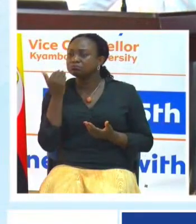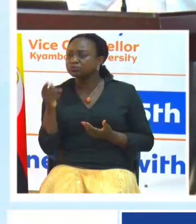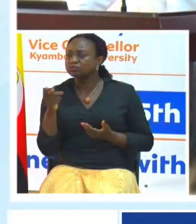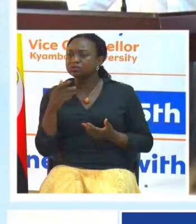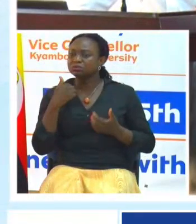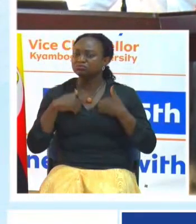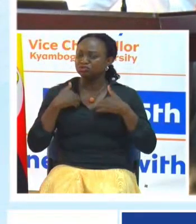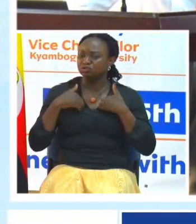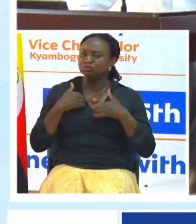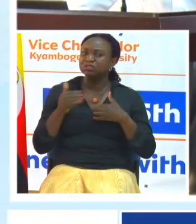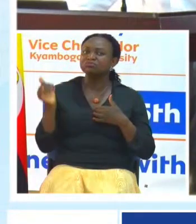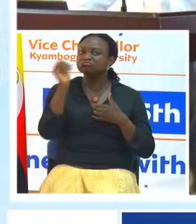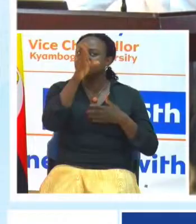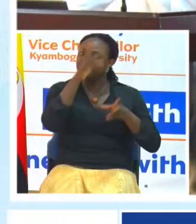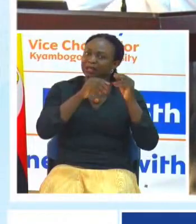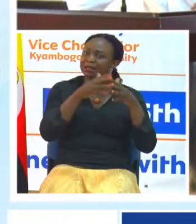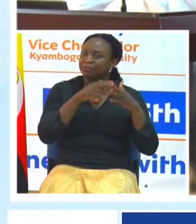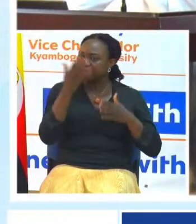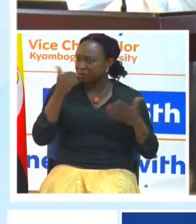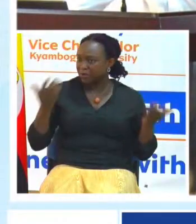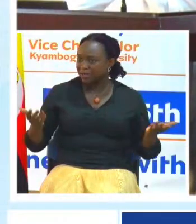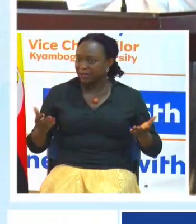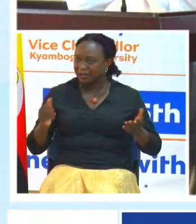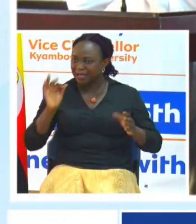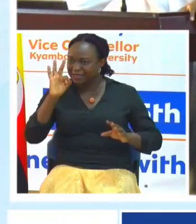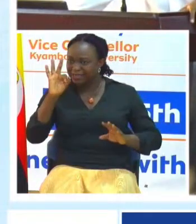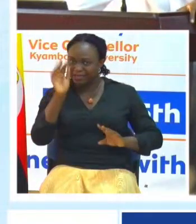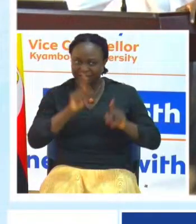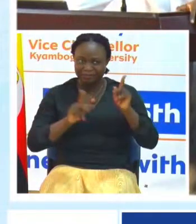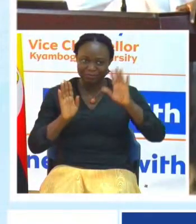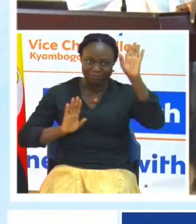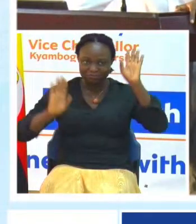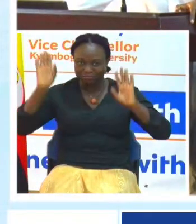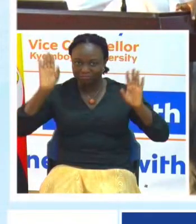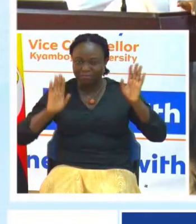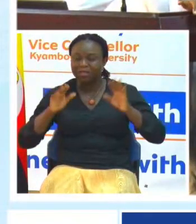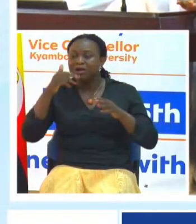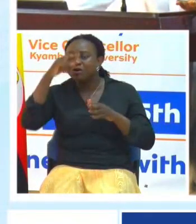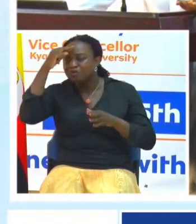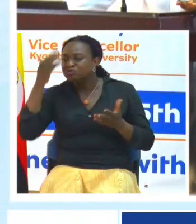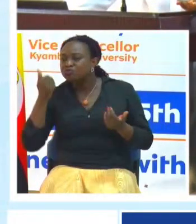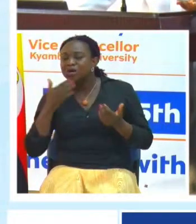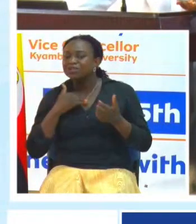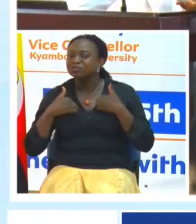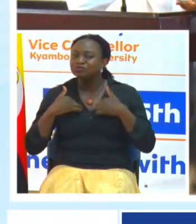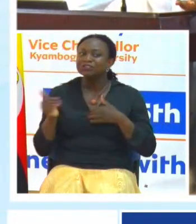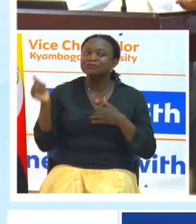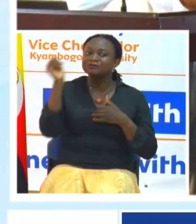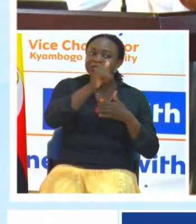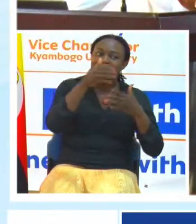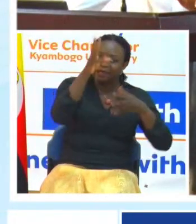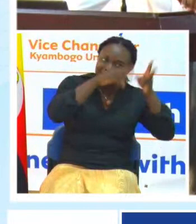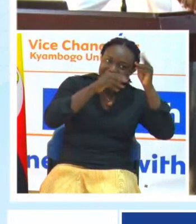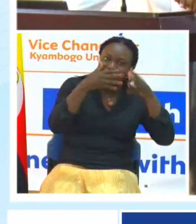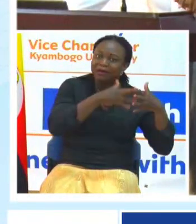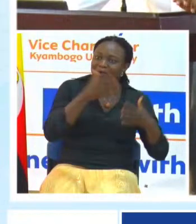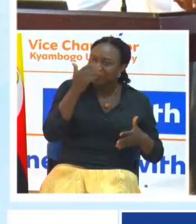wish to study in the United States? At least I want three people to tell me the reasons as to why they would wish to study in the United States.